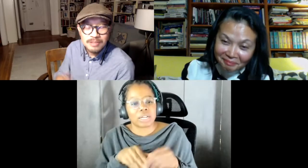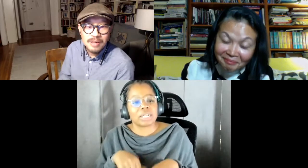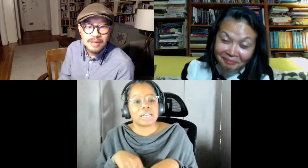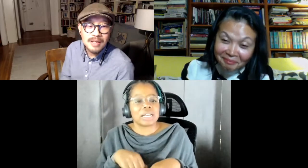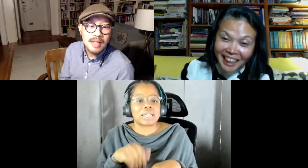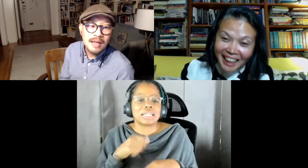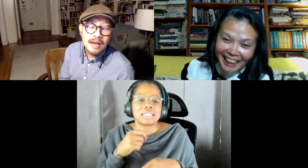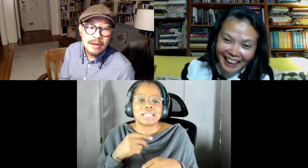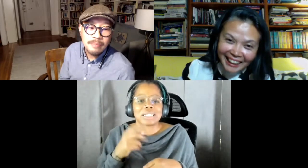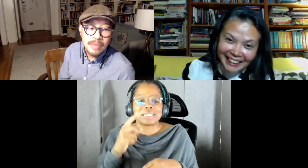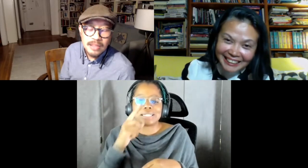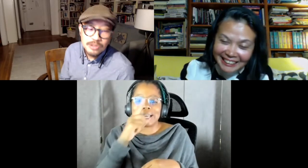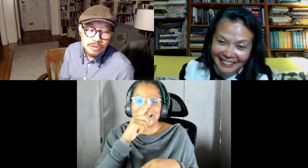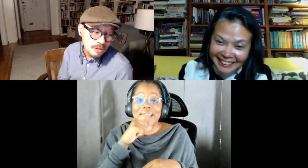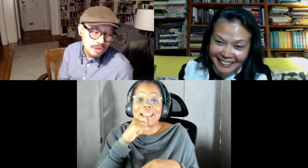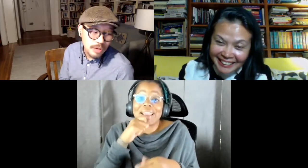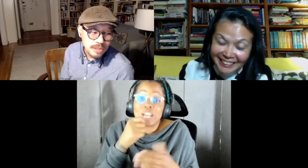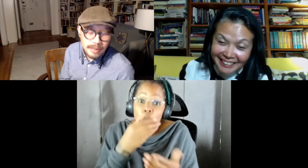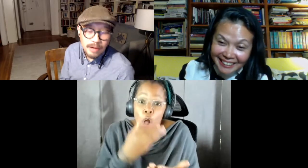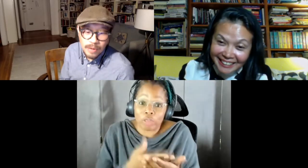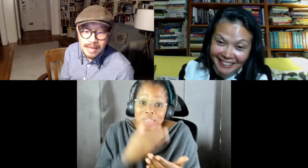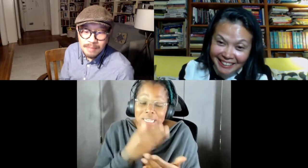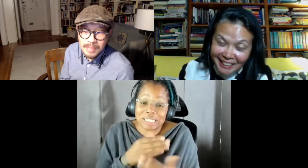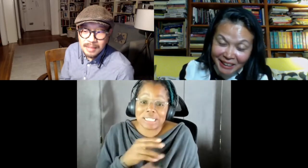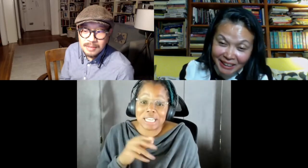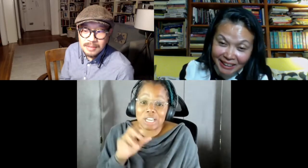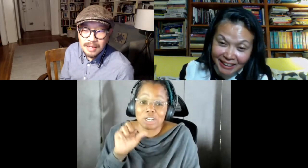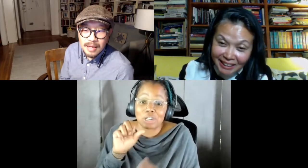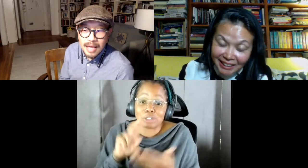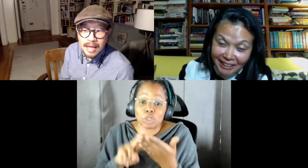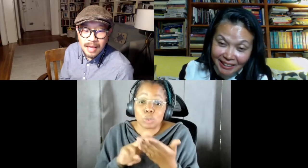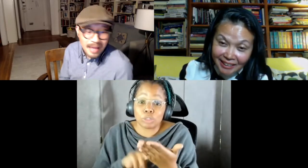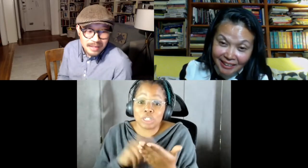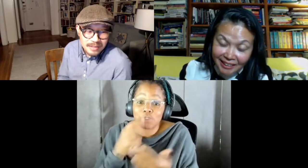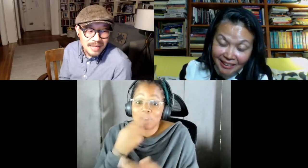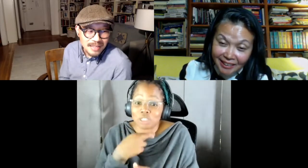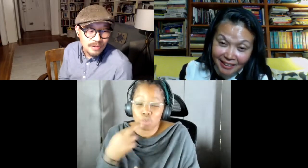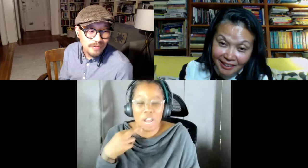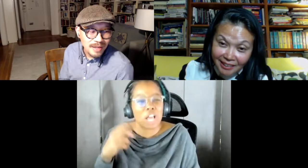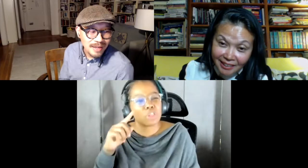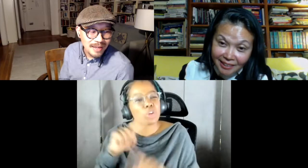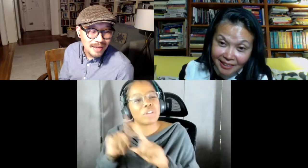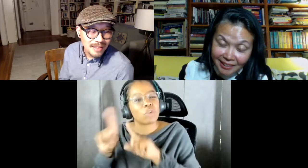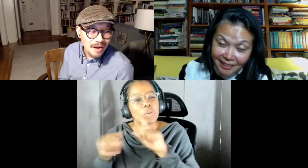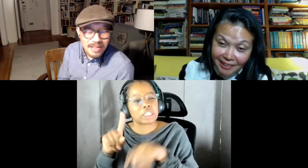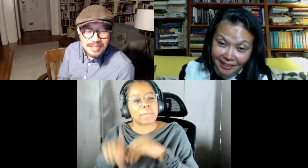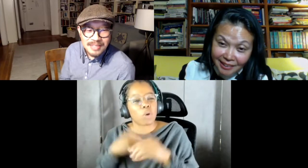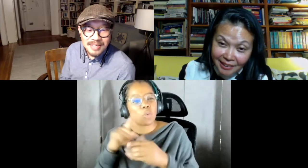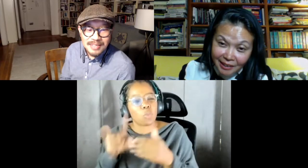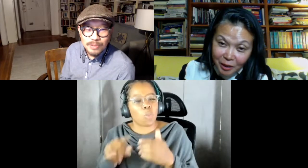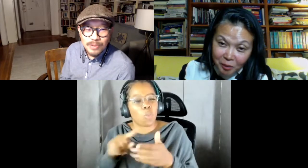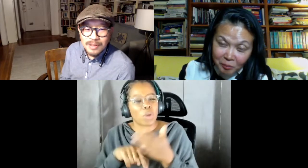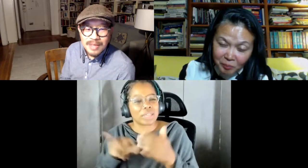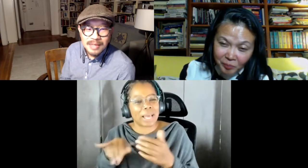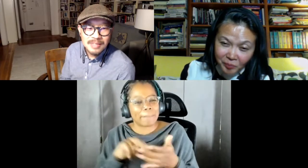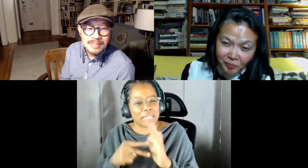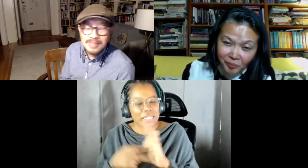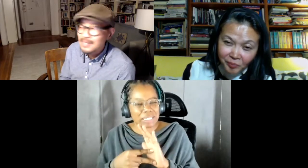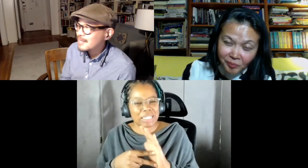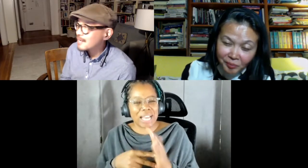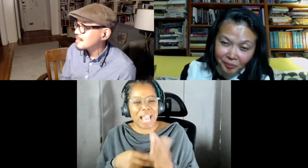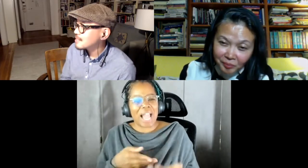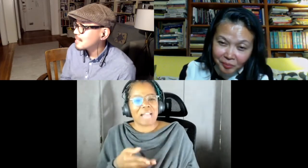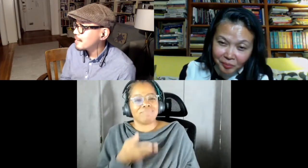sushi restaurant, and there's questions about what that means. And it's authenticity is a weird thing.